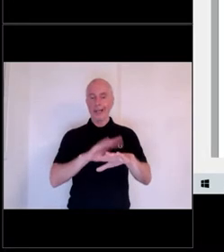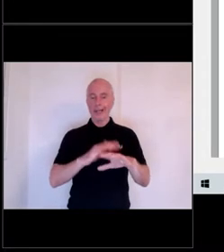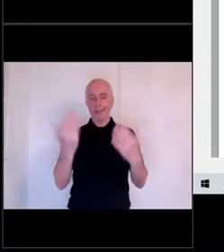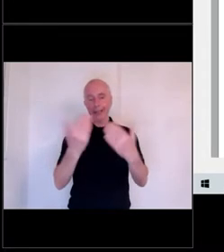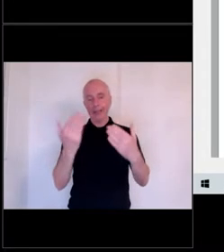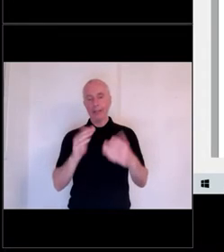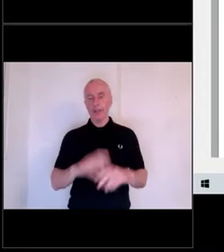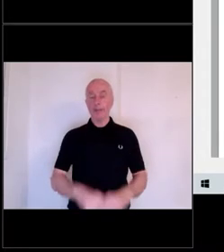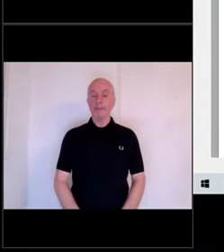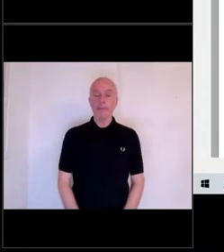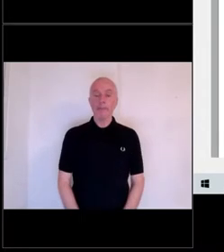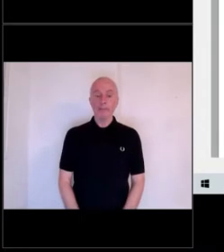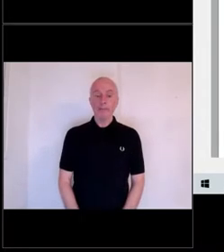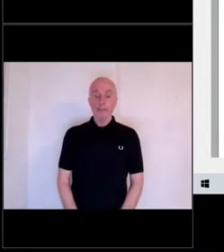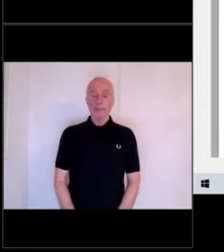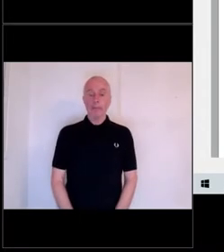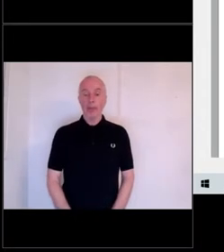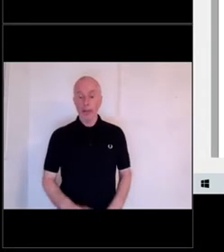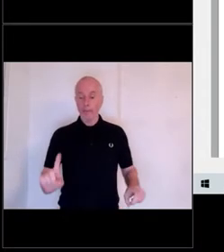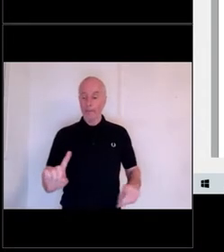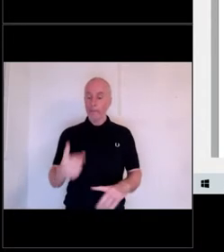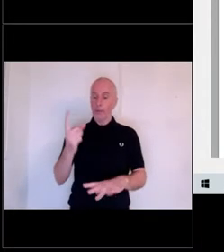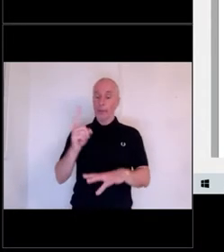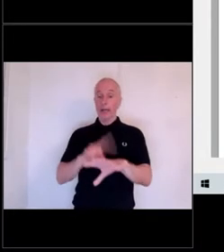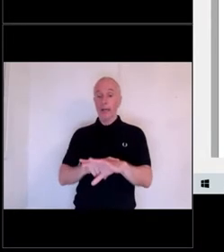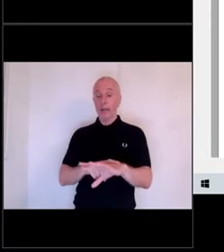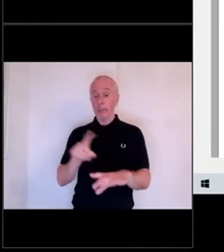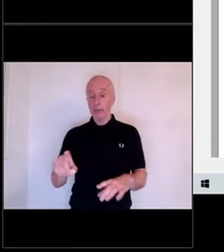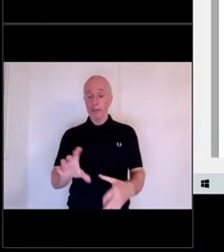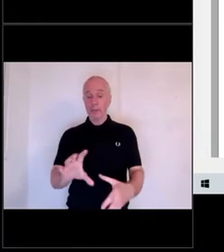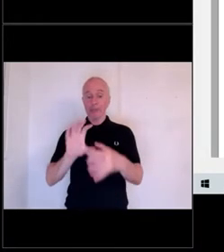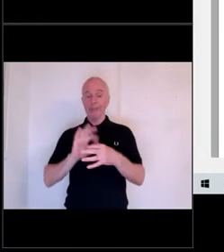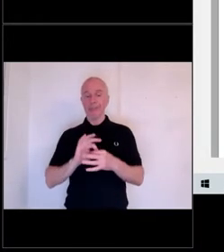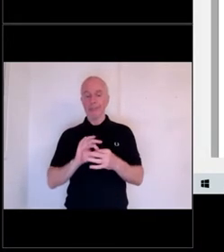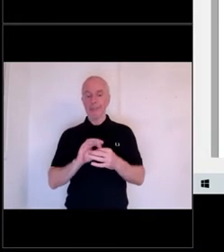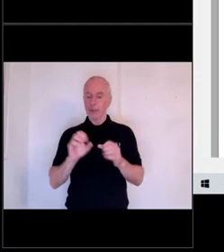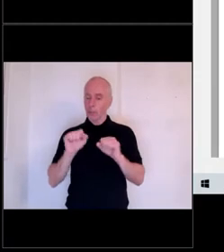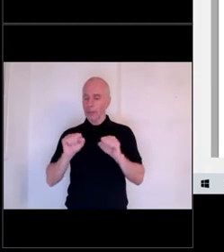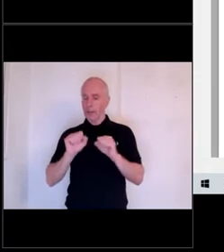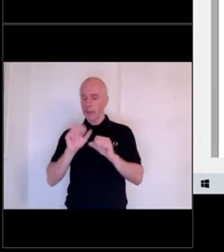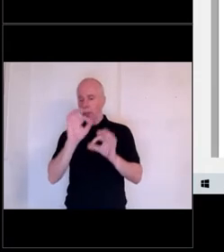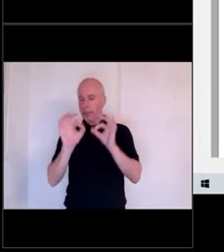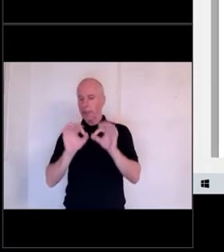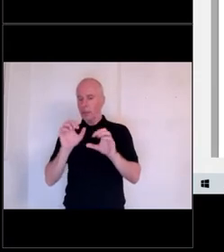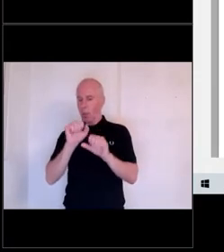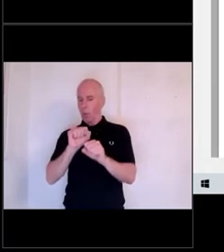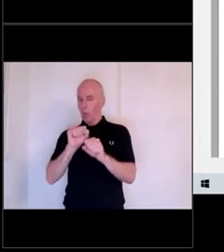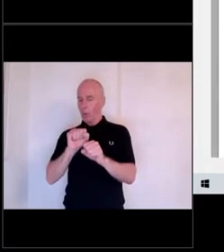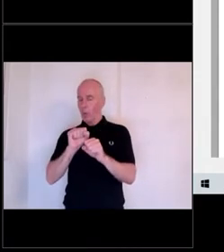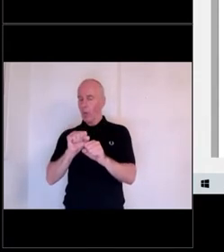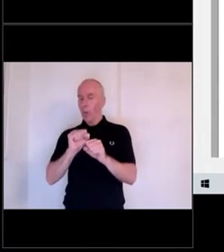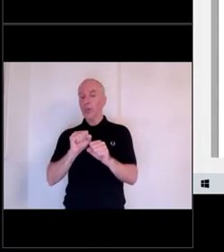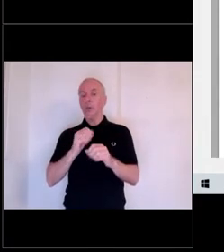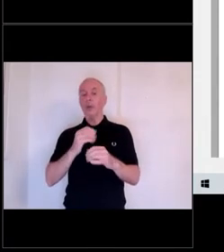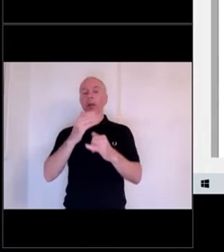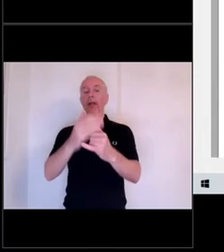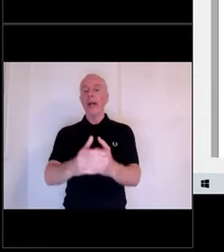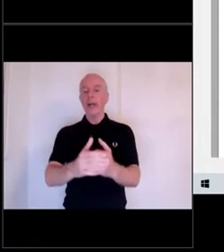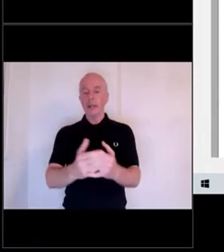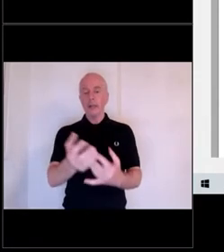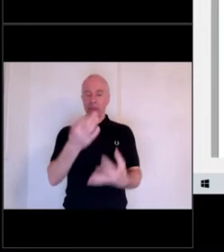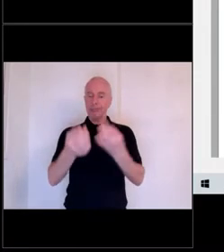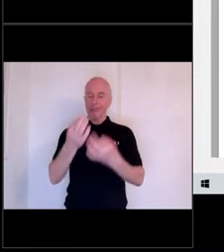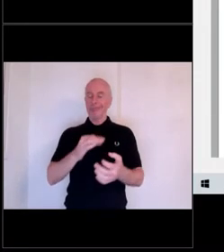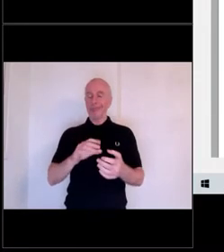Just for those that haven't attended before, we tend to take questions at the end, please do use the questioning chat function within